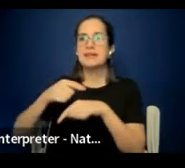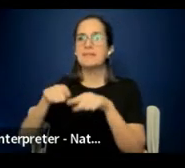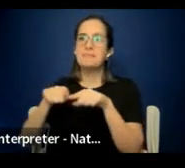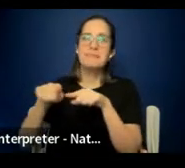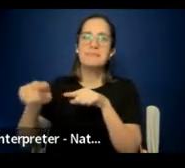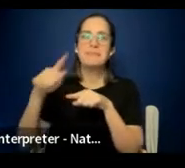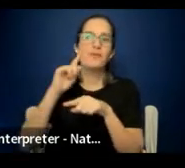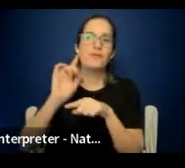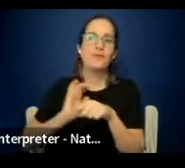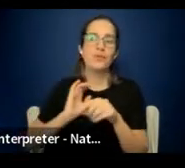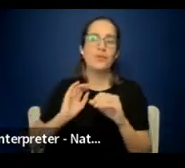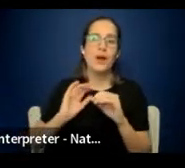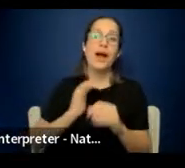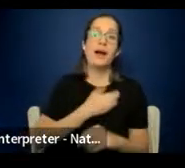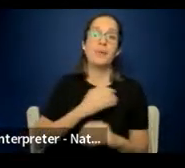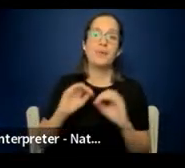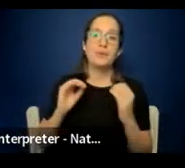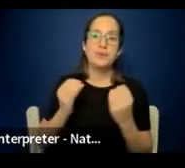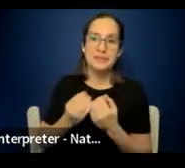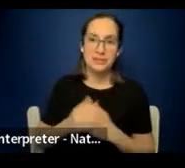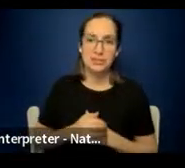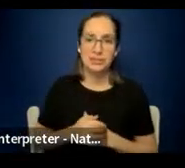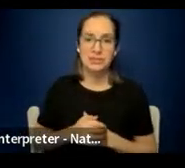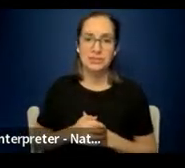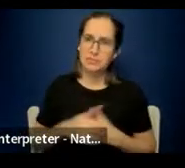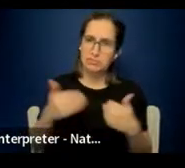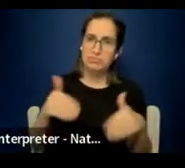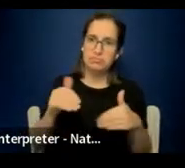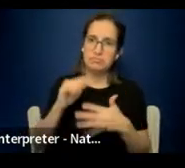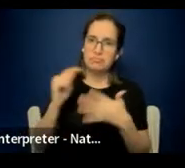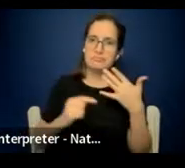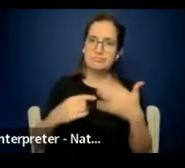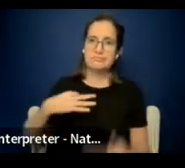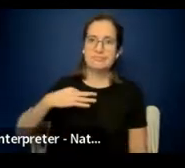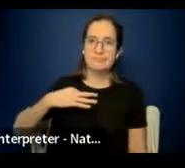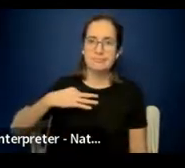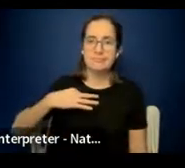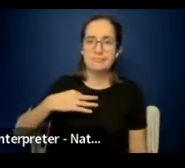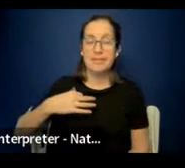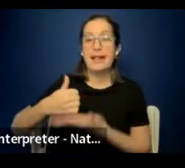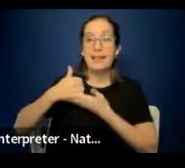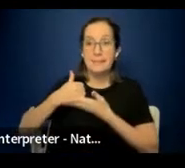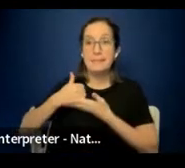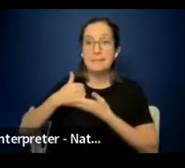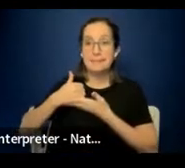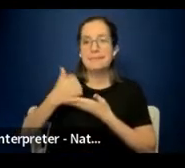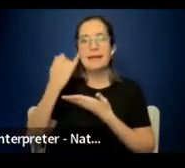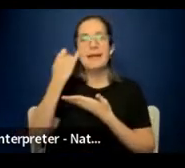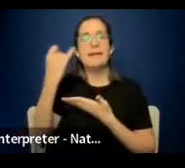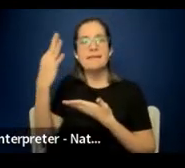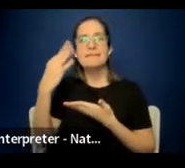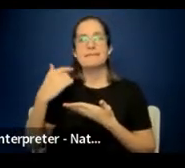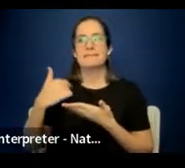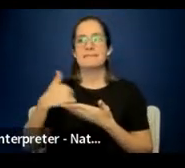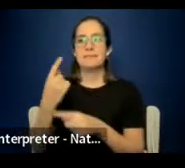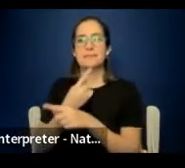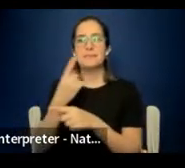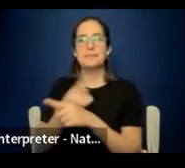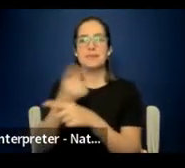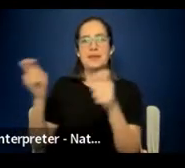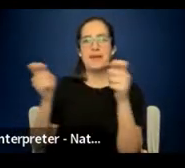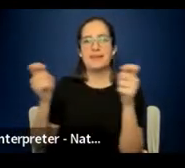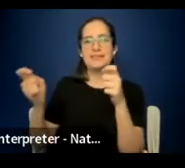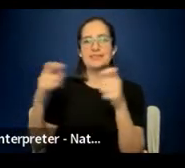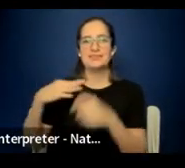So those are just, you know, some of the things that we can benefit from, you know, if we really sort of thoughtfully manage our volunteers. And there's probably a lot